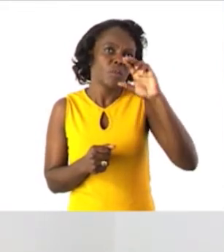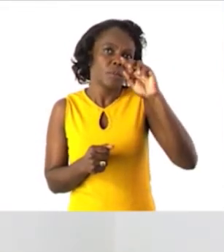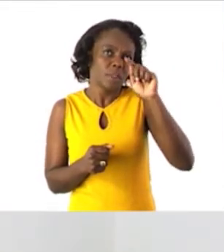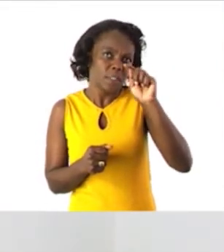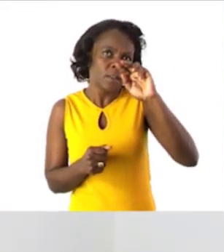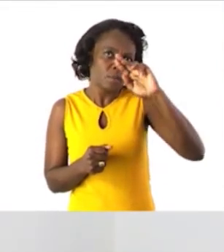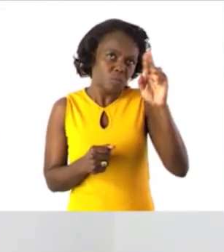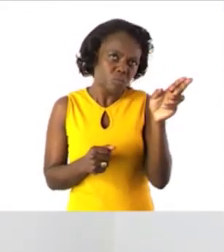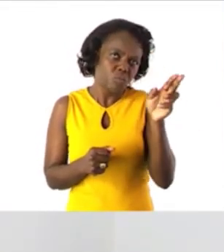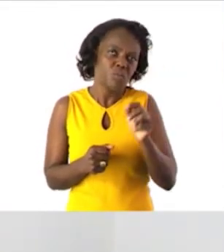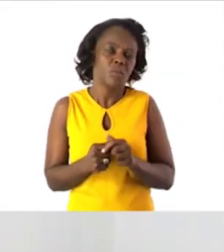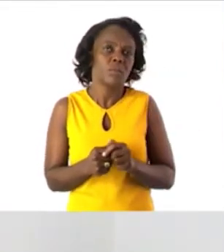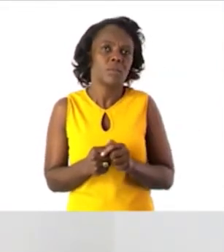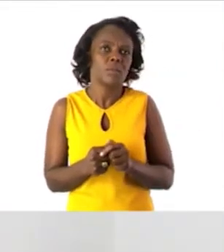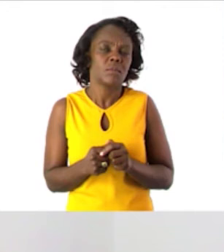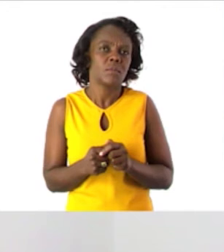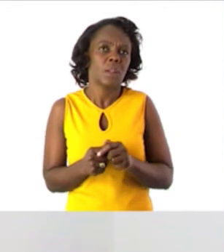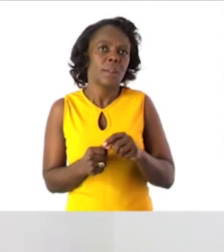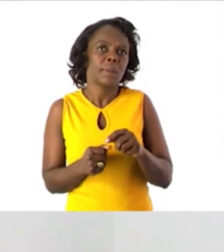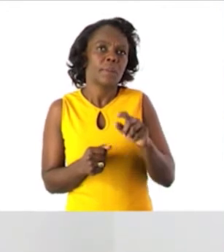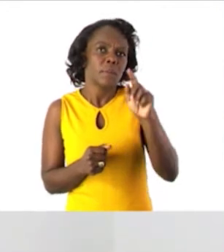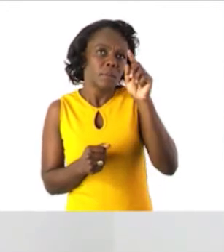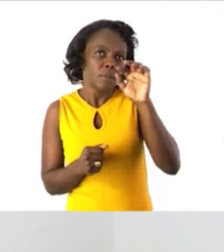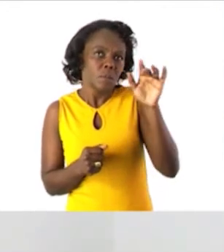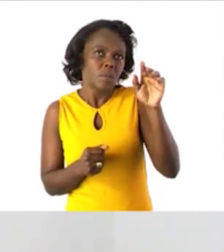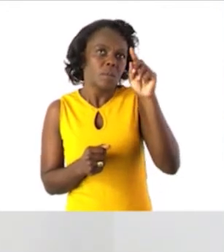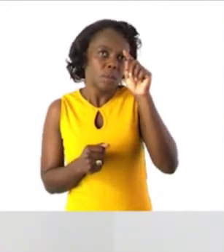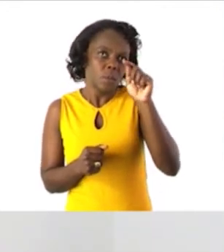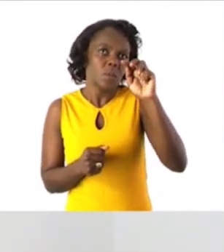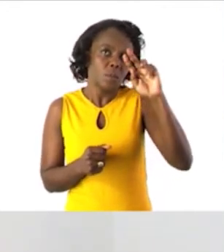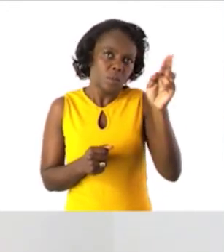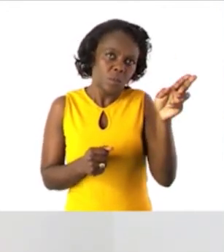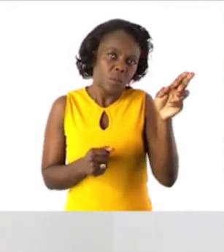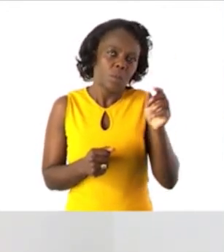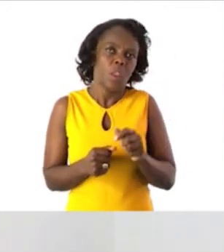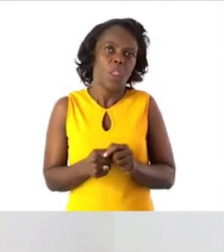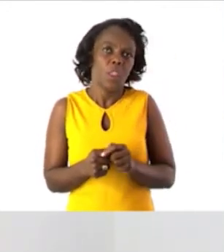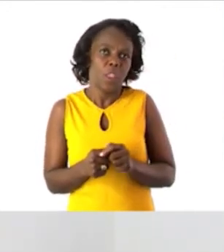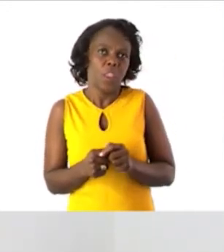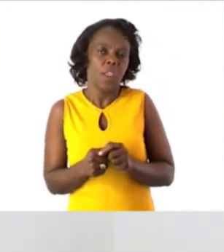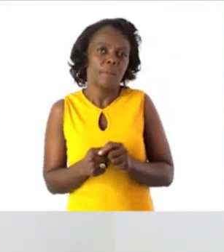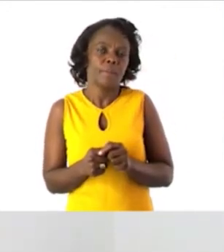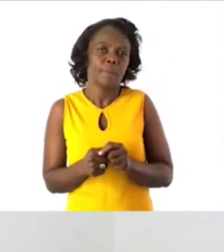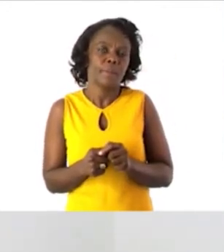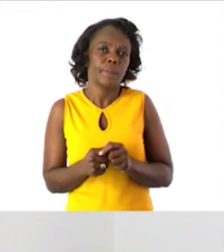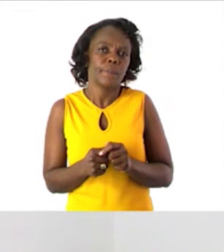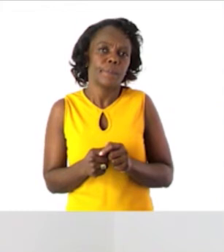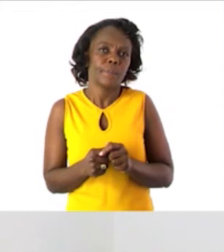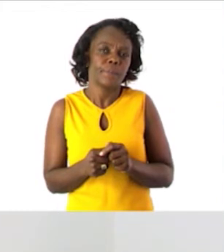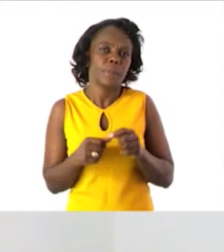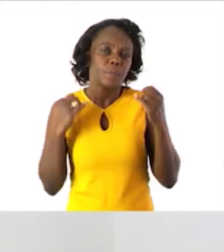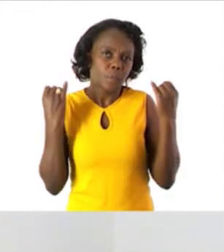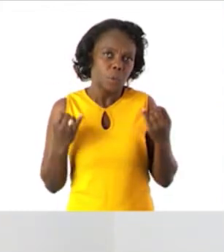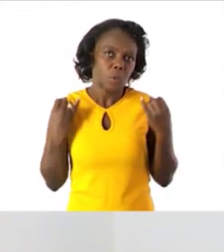do we sound it? It's a, we take out our tongues. And we have also